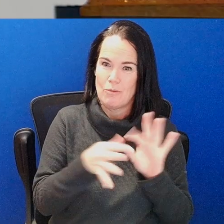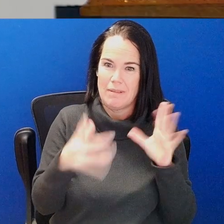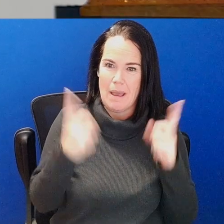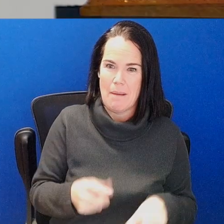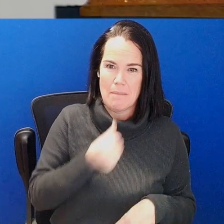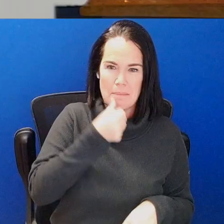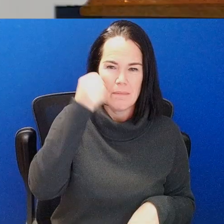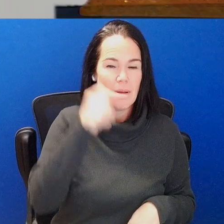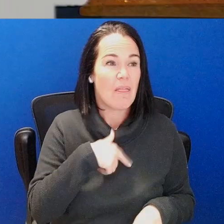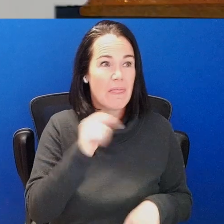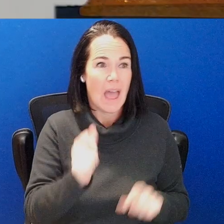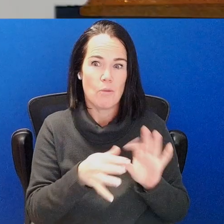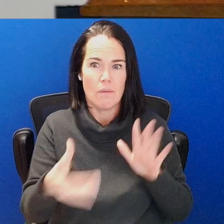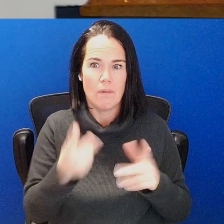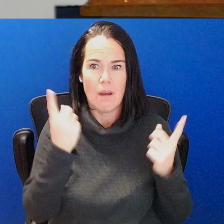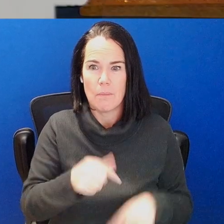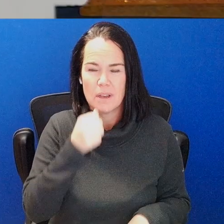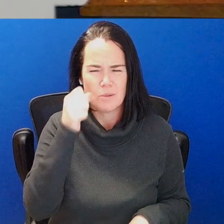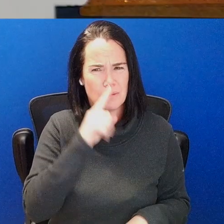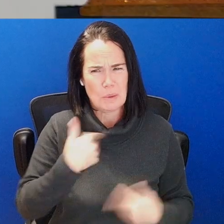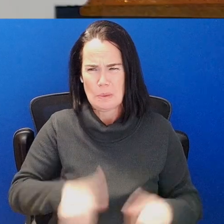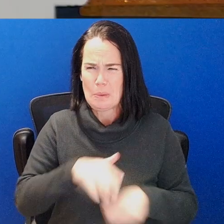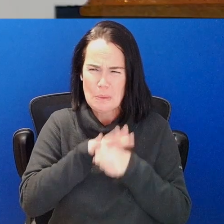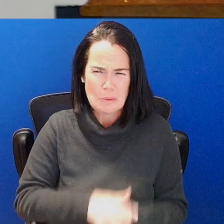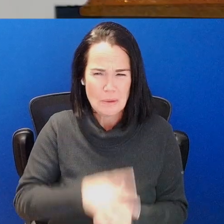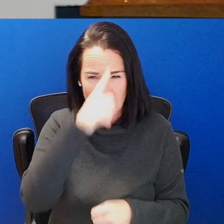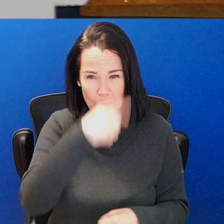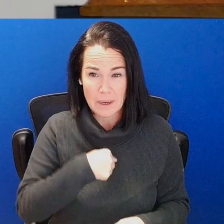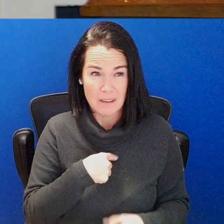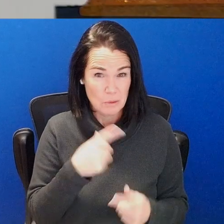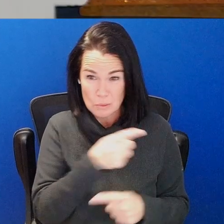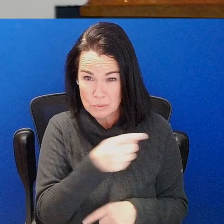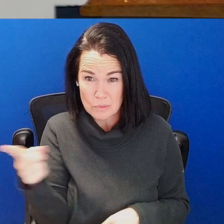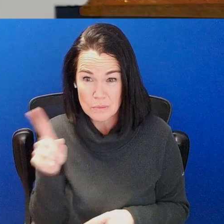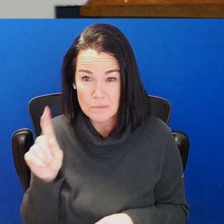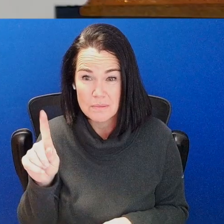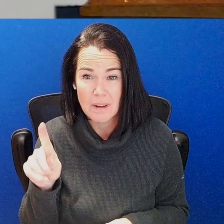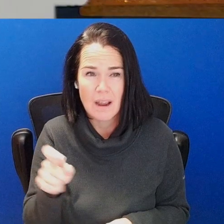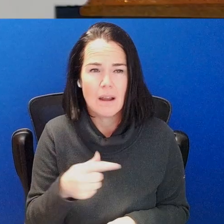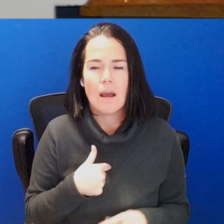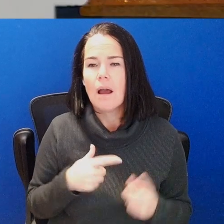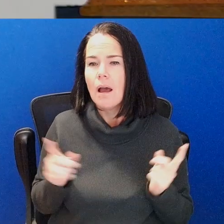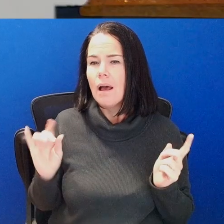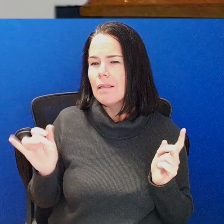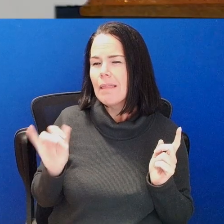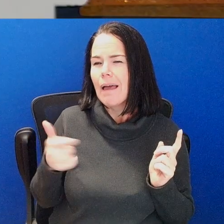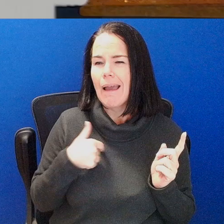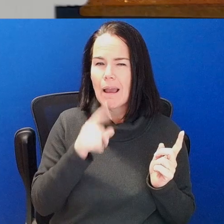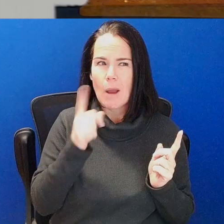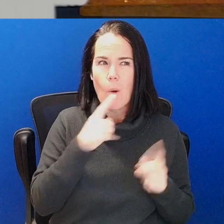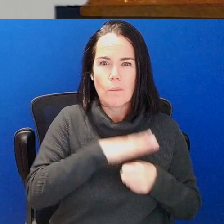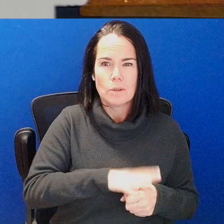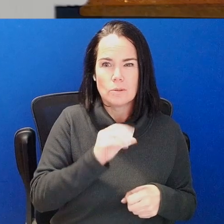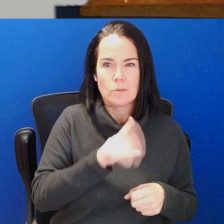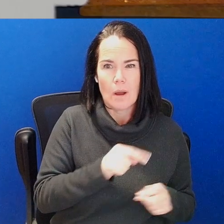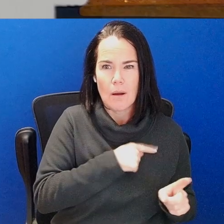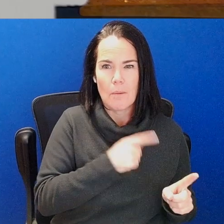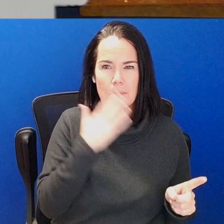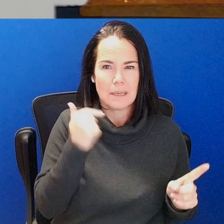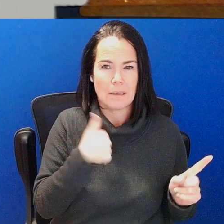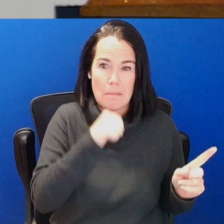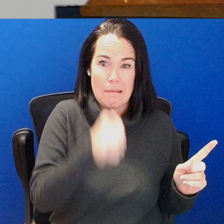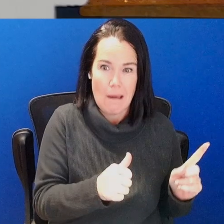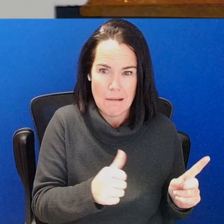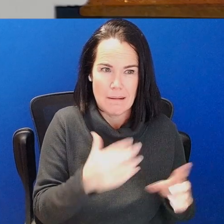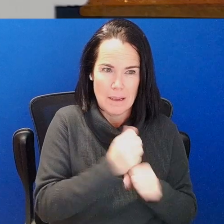happened yesterday. That was so stressful for me. Anybody else? It always completely stresses me out, like I'm not gonna get what I want, and I never get everything